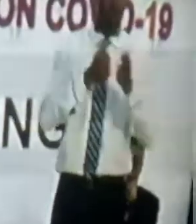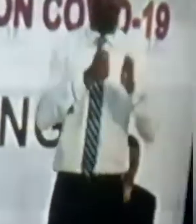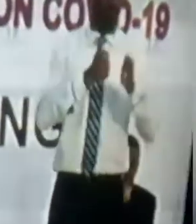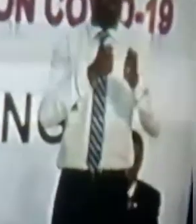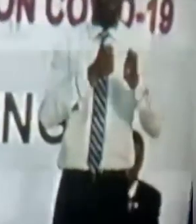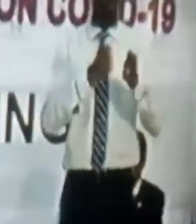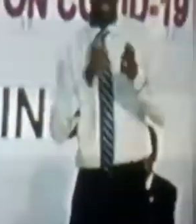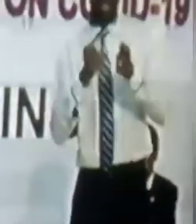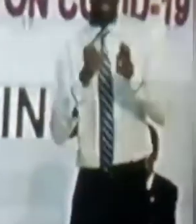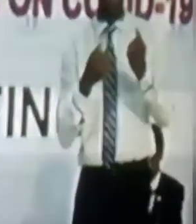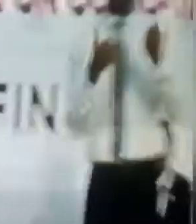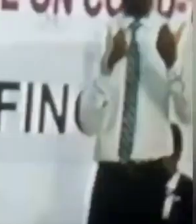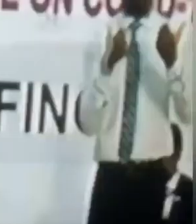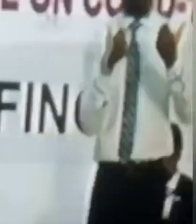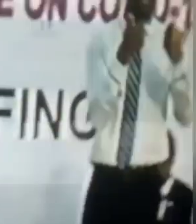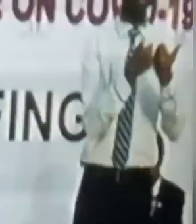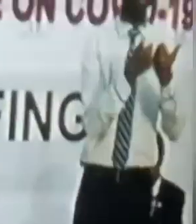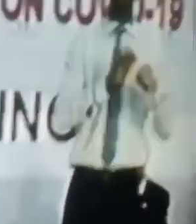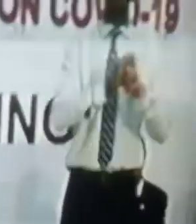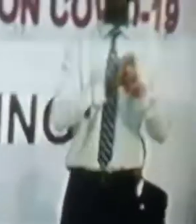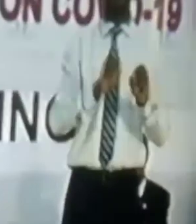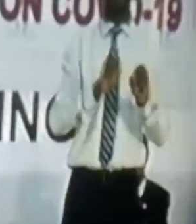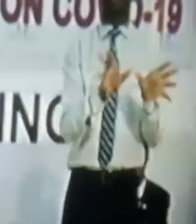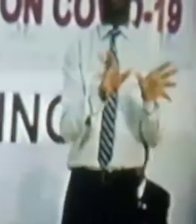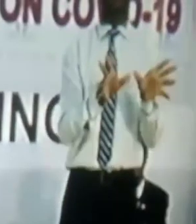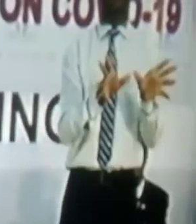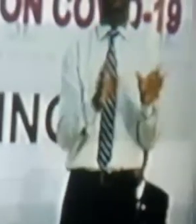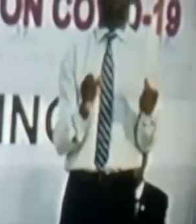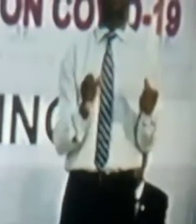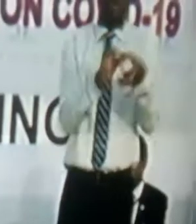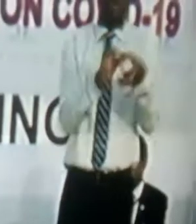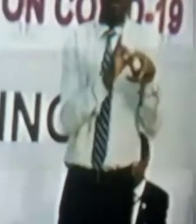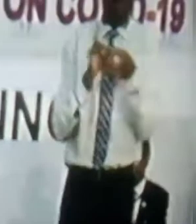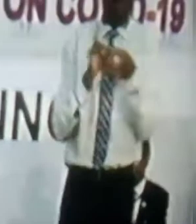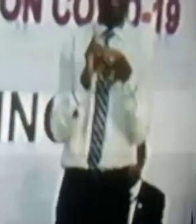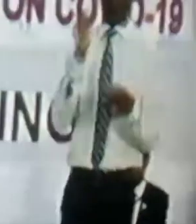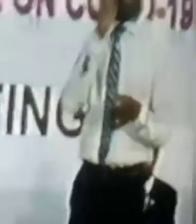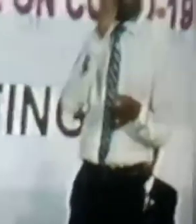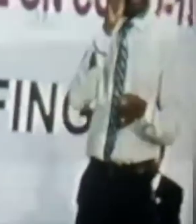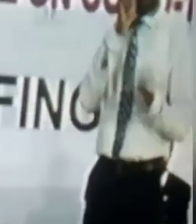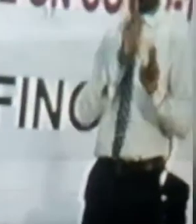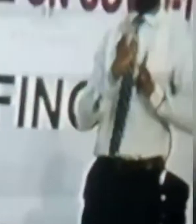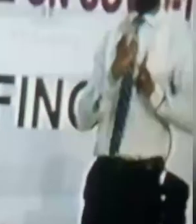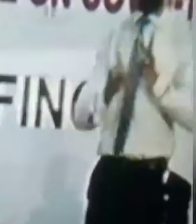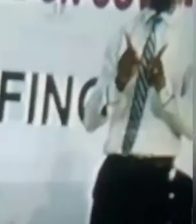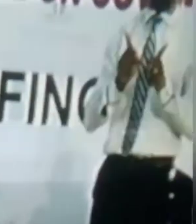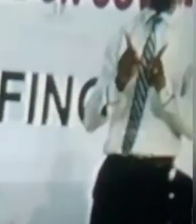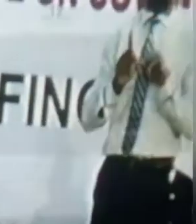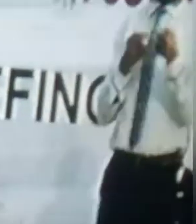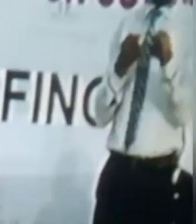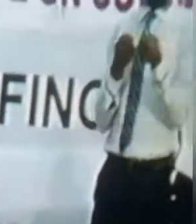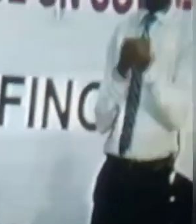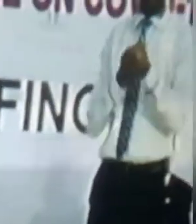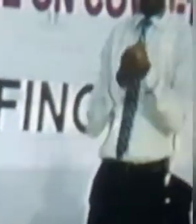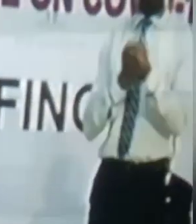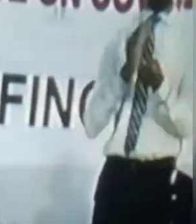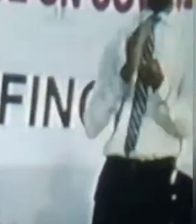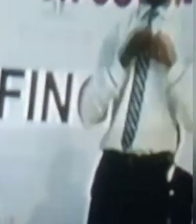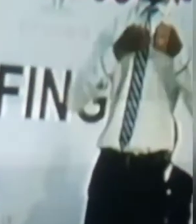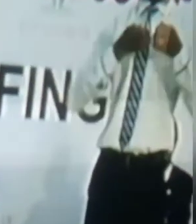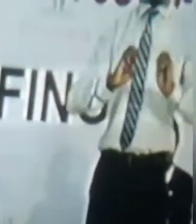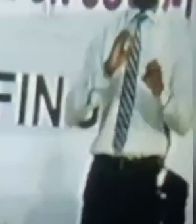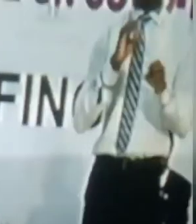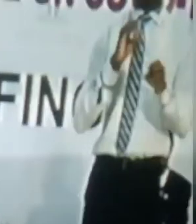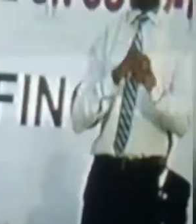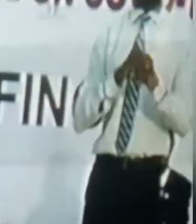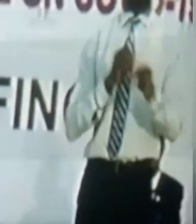COVID-19 with Nigerian experts, Nigerian personnel, to strengthen our management of cases, especially with regard to critical